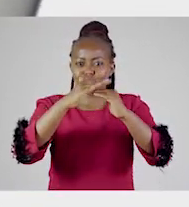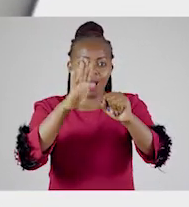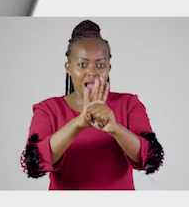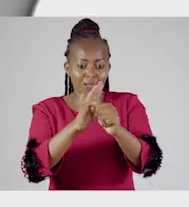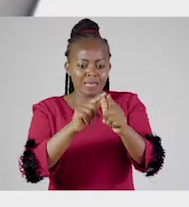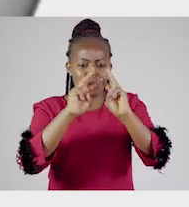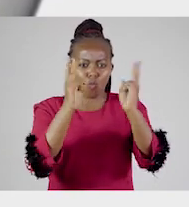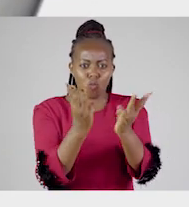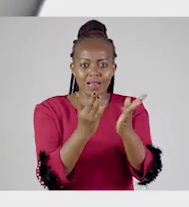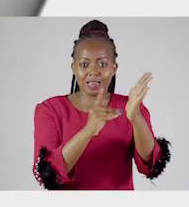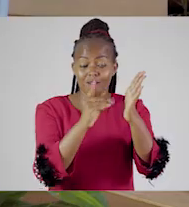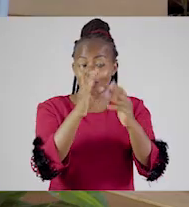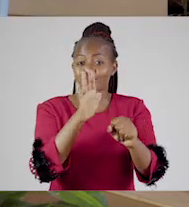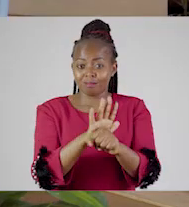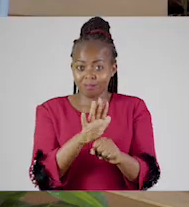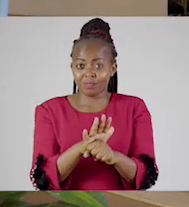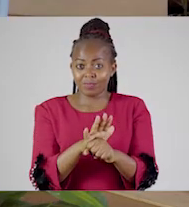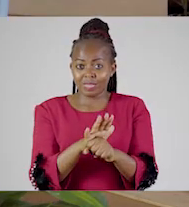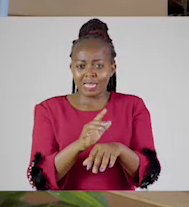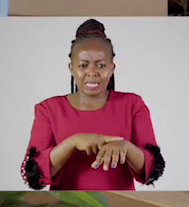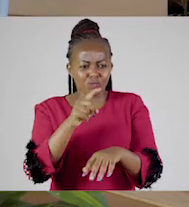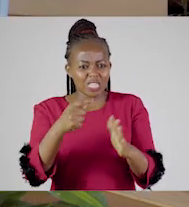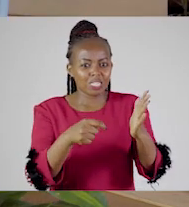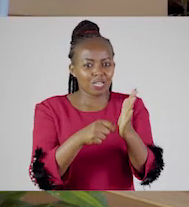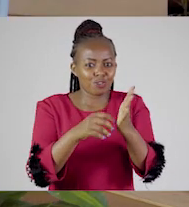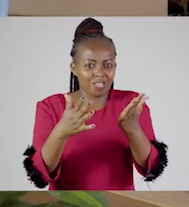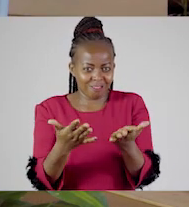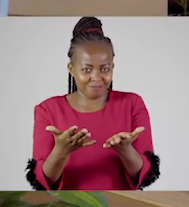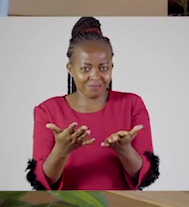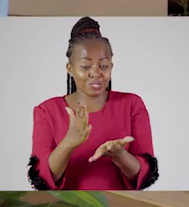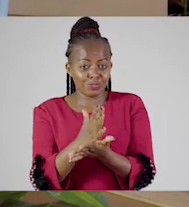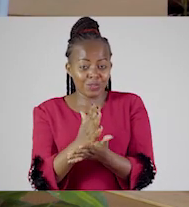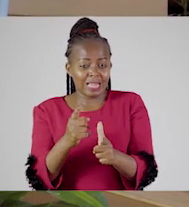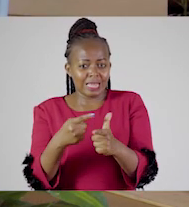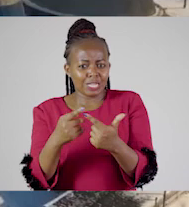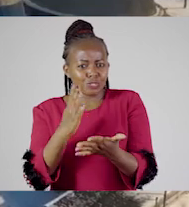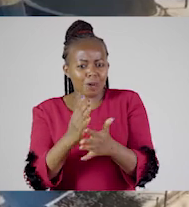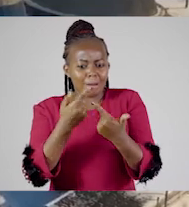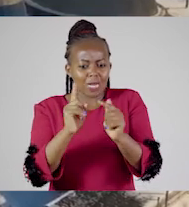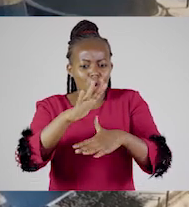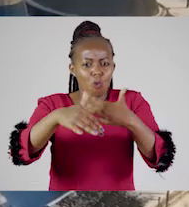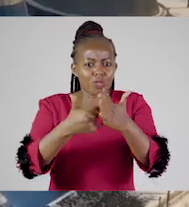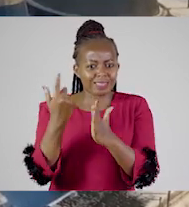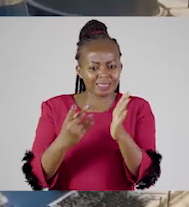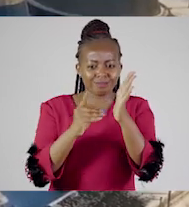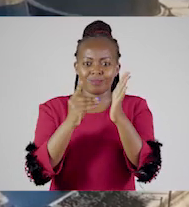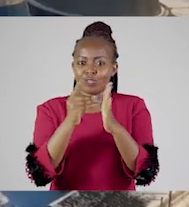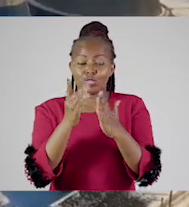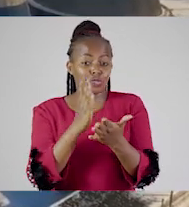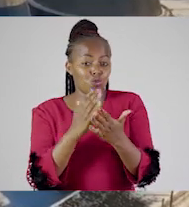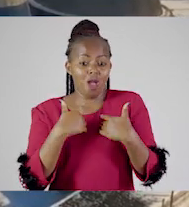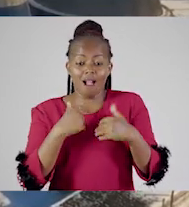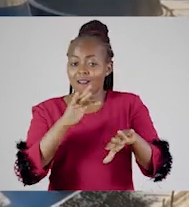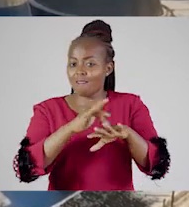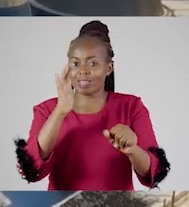The world has developed remarkably in terms of technology and all that. But all this development has